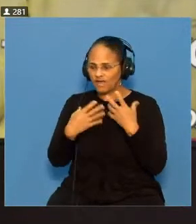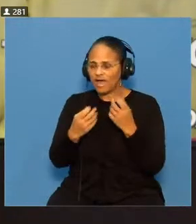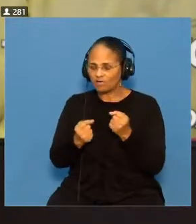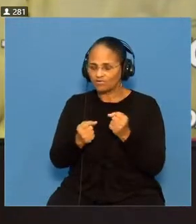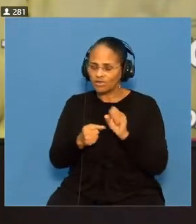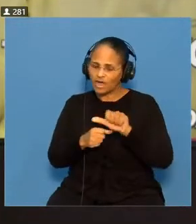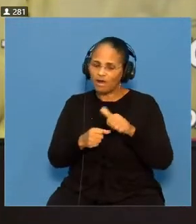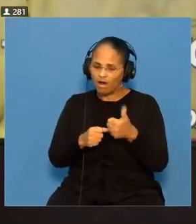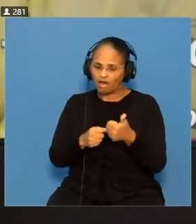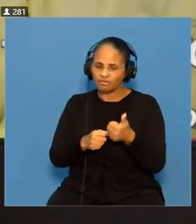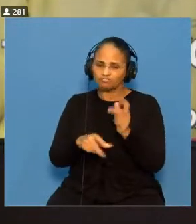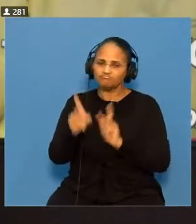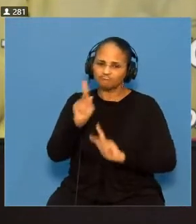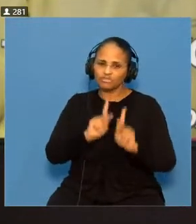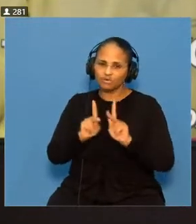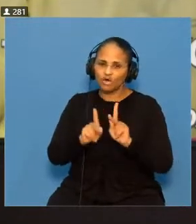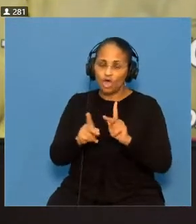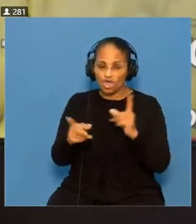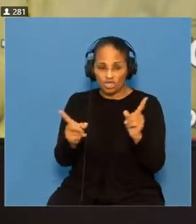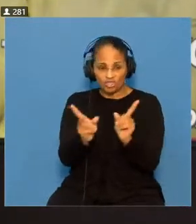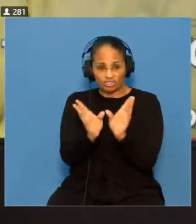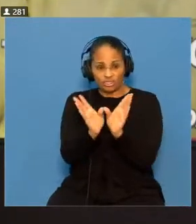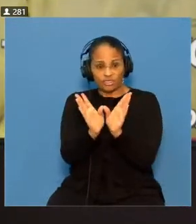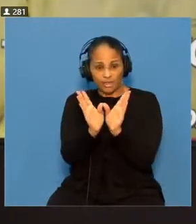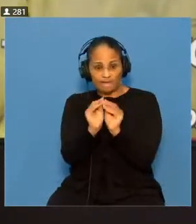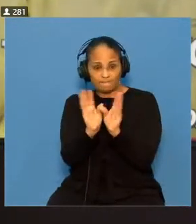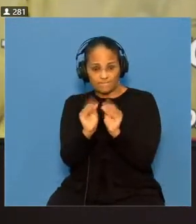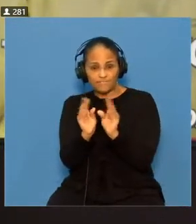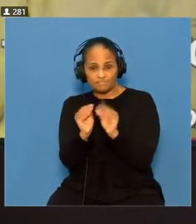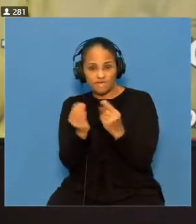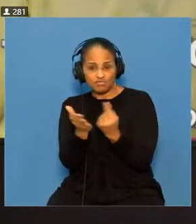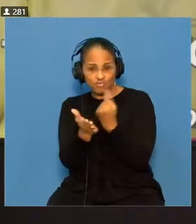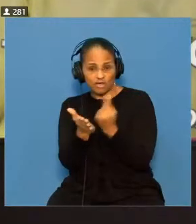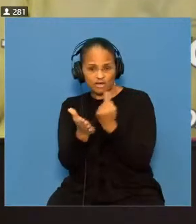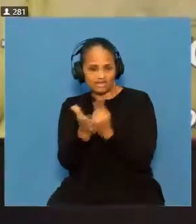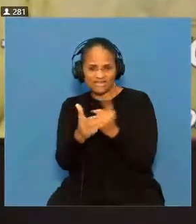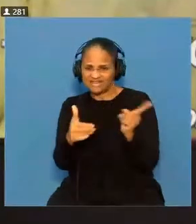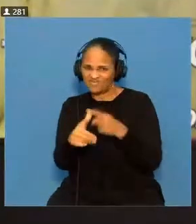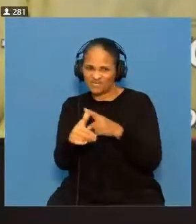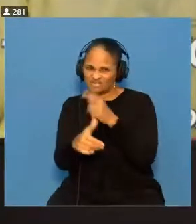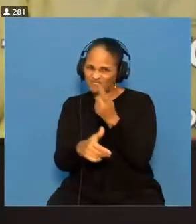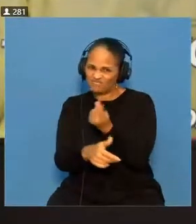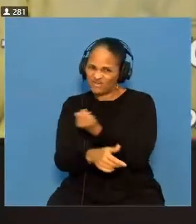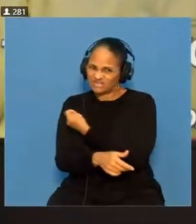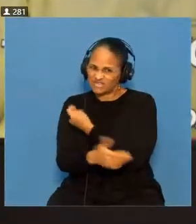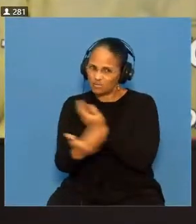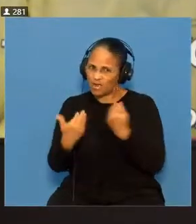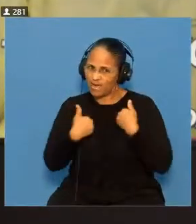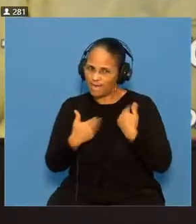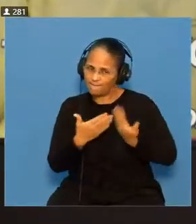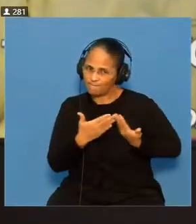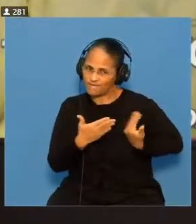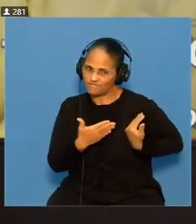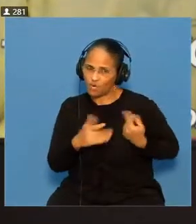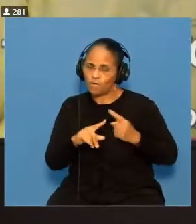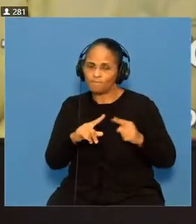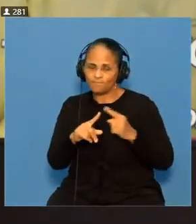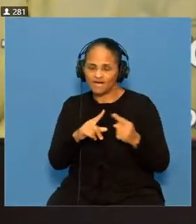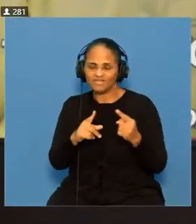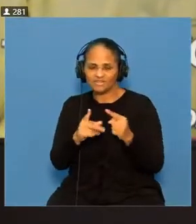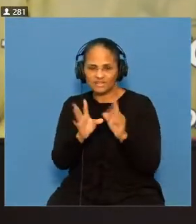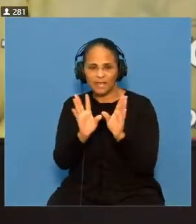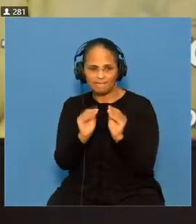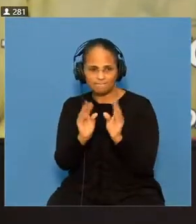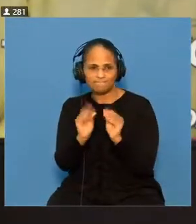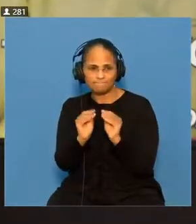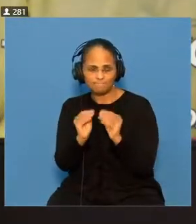other stakeholders that meet regularly, because this is not the first vaccine, obviously, that Bermuda's had. So they have regularly been meeting to